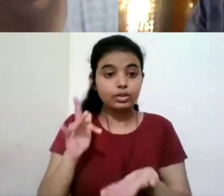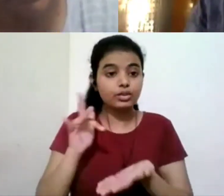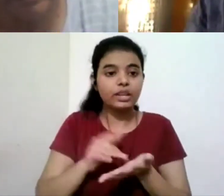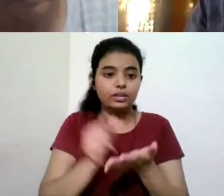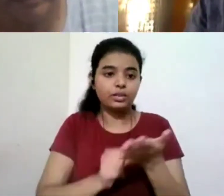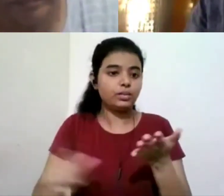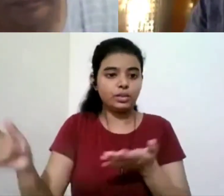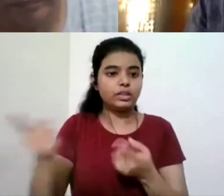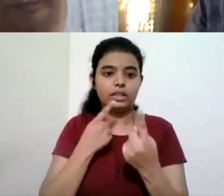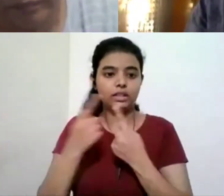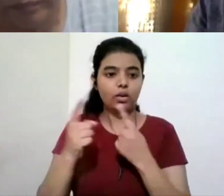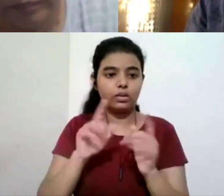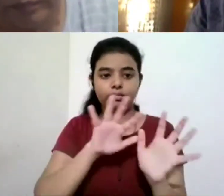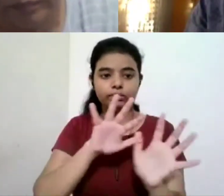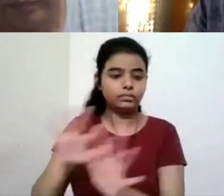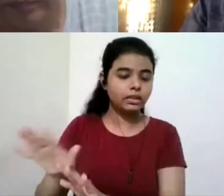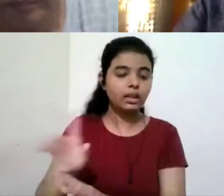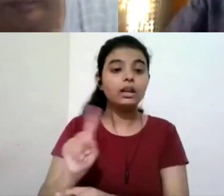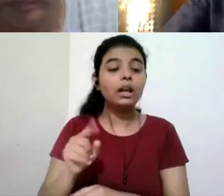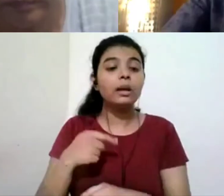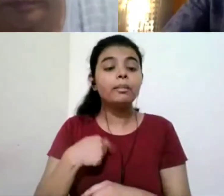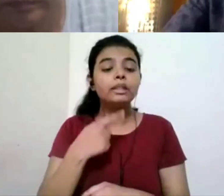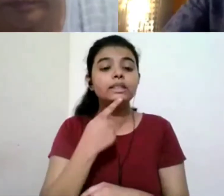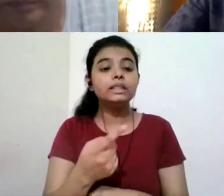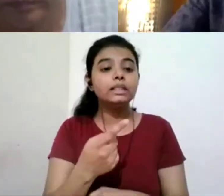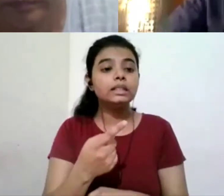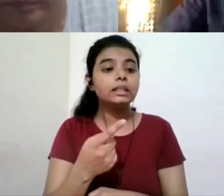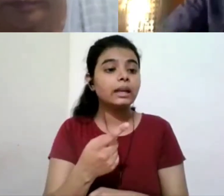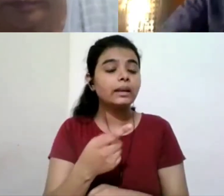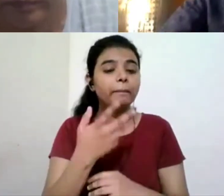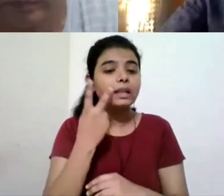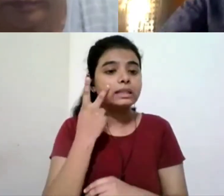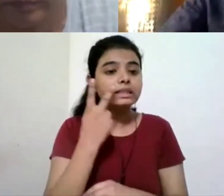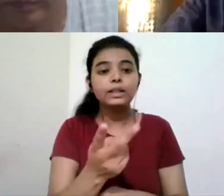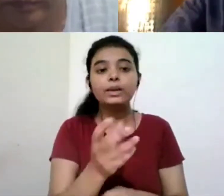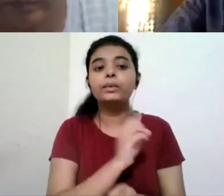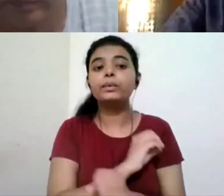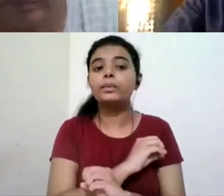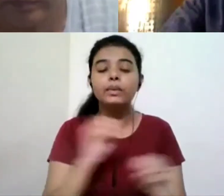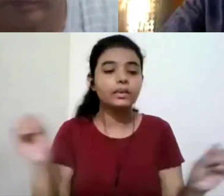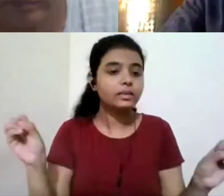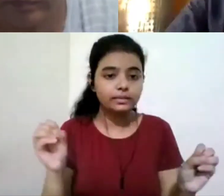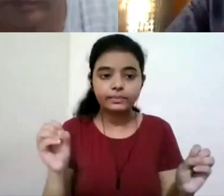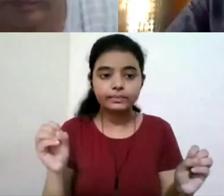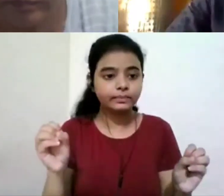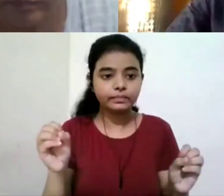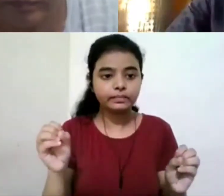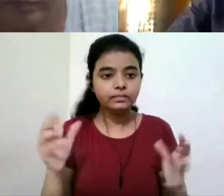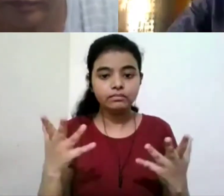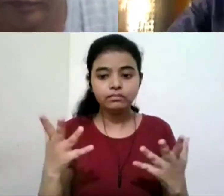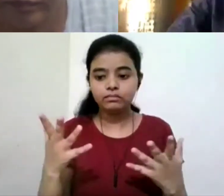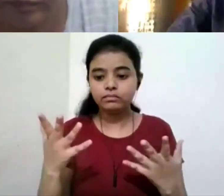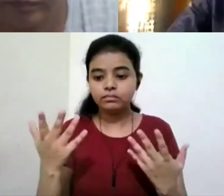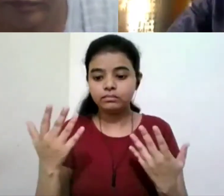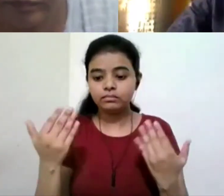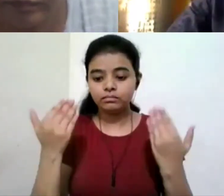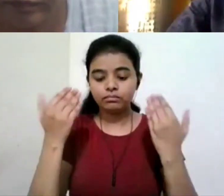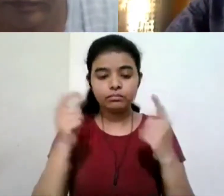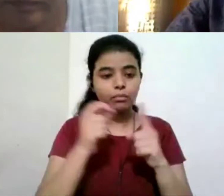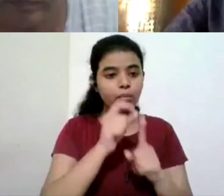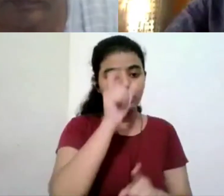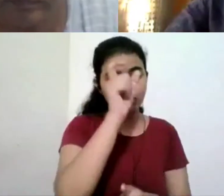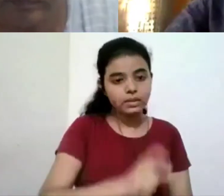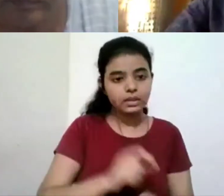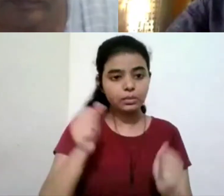universities, because I haven't seen many openings for persons with